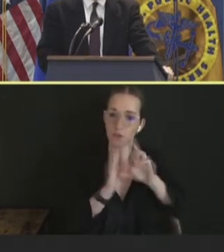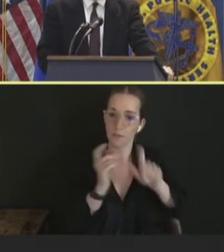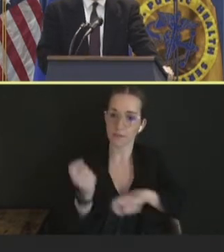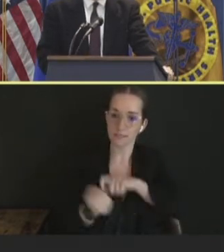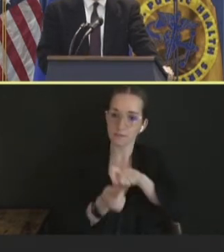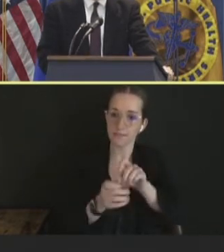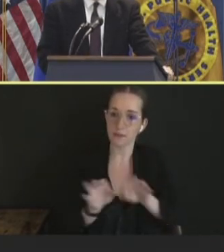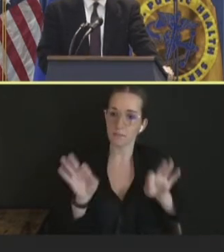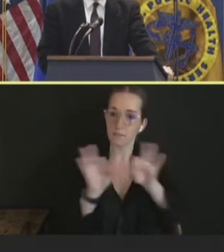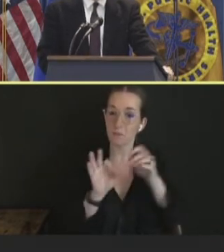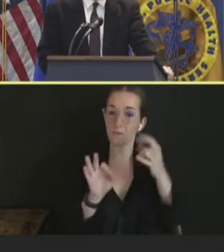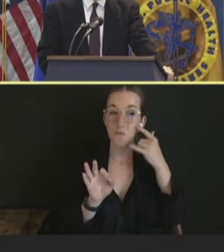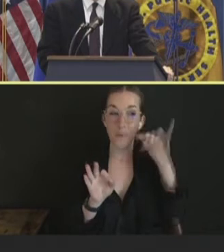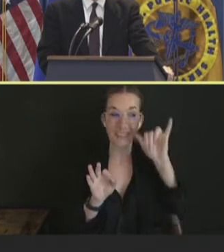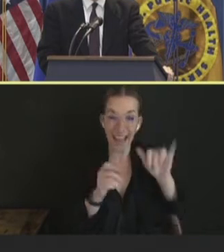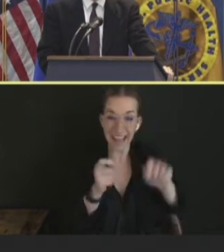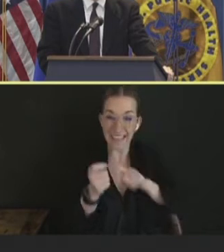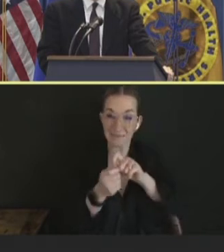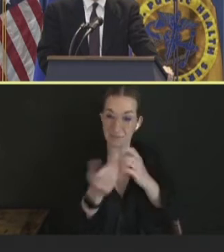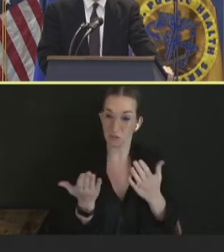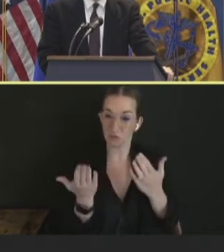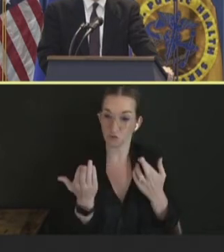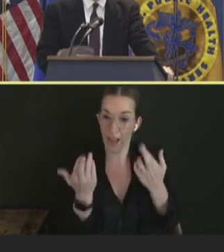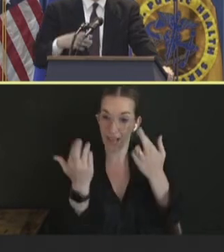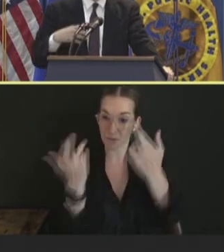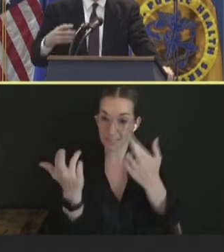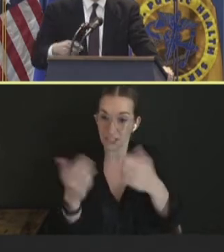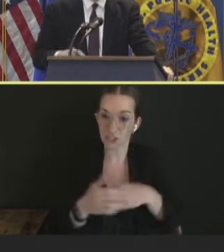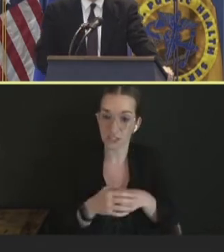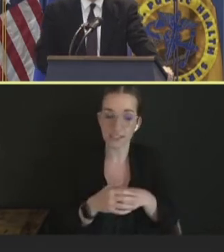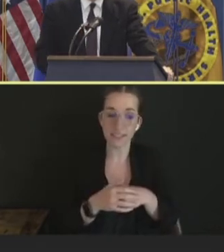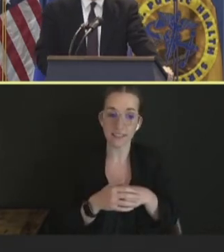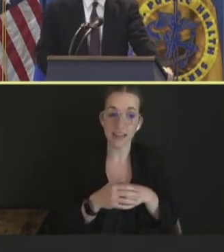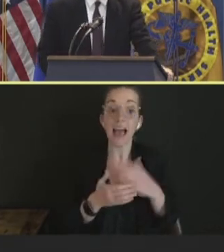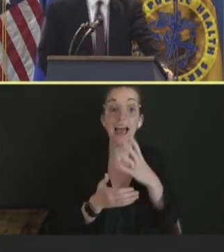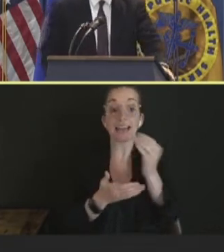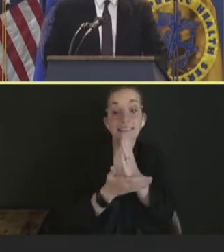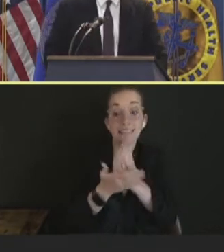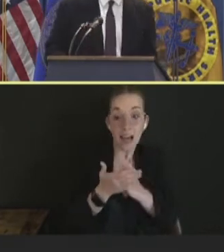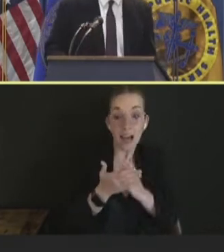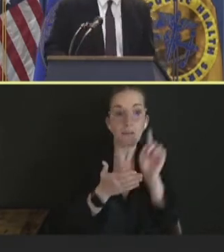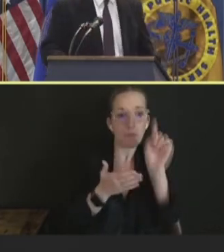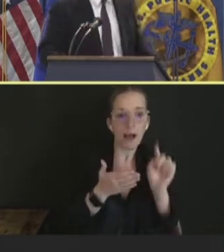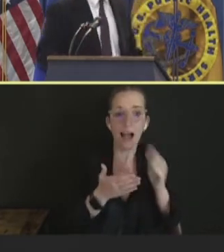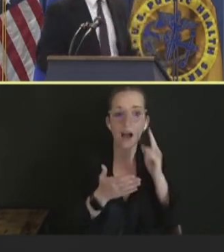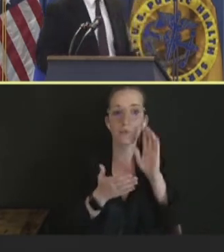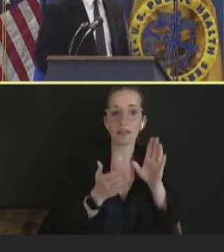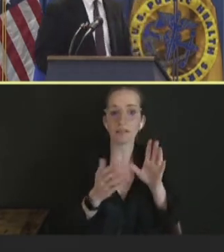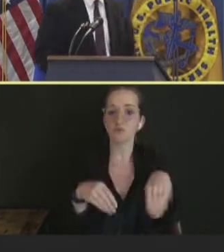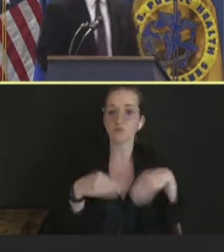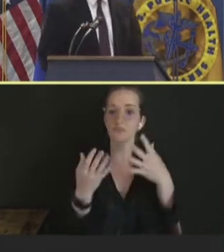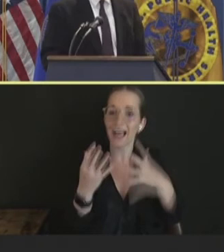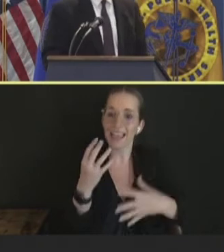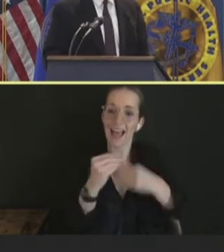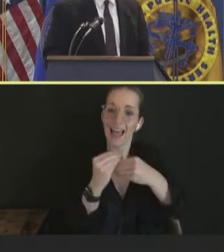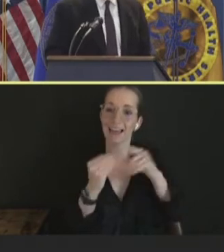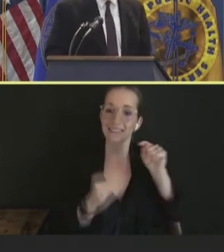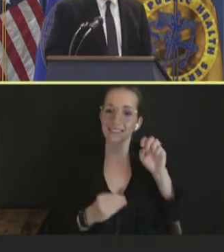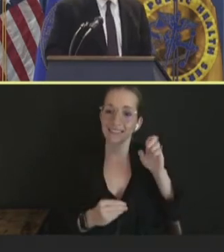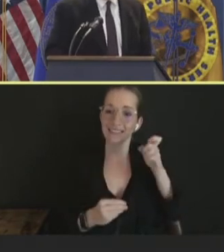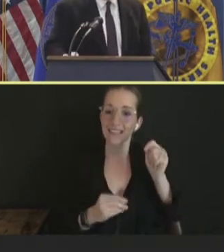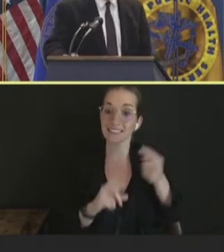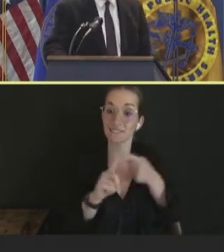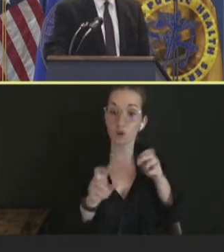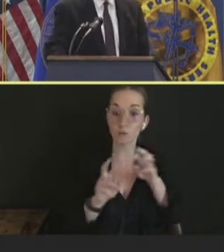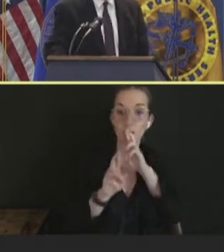particular recommendation, and in some cases I'll provide some of the added text that we have in the report to flesh out what exactly we